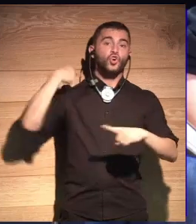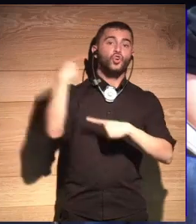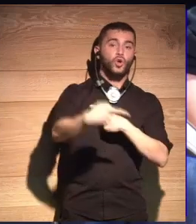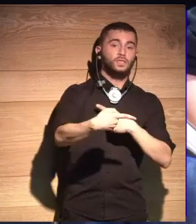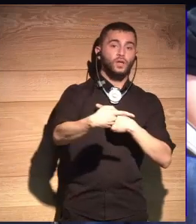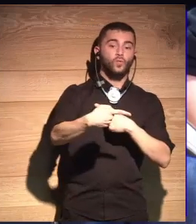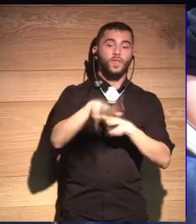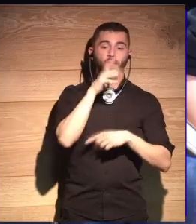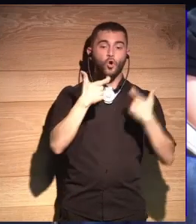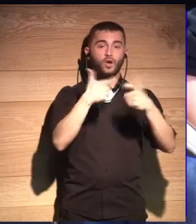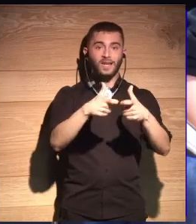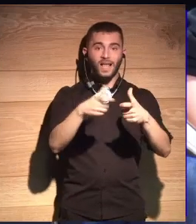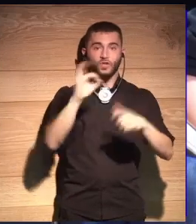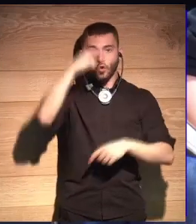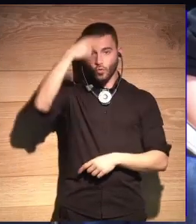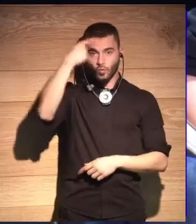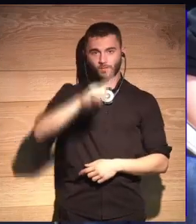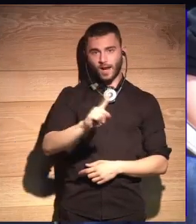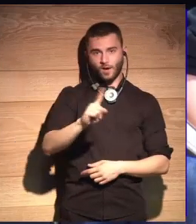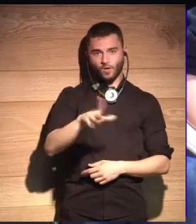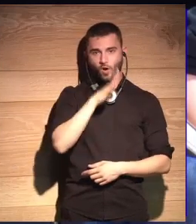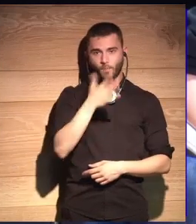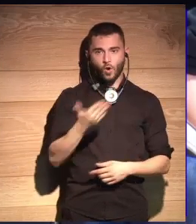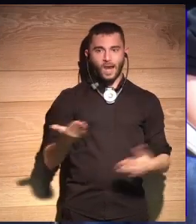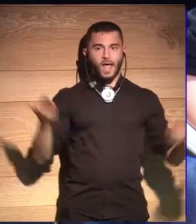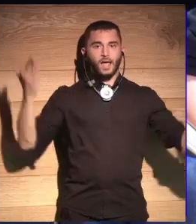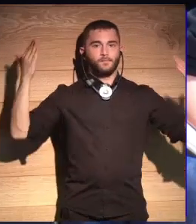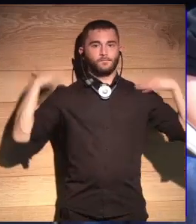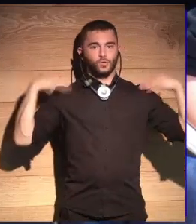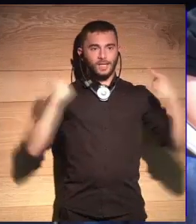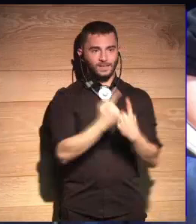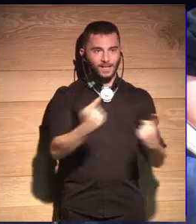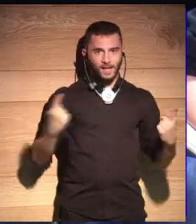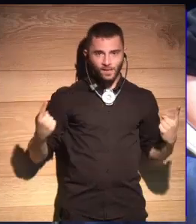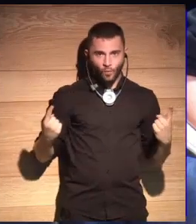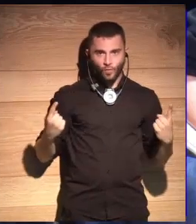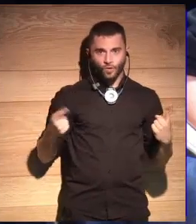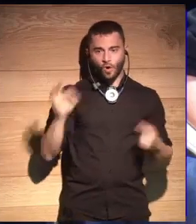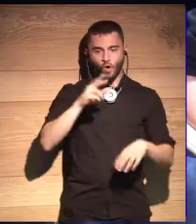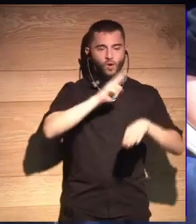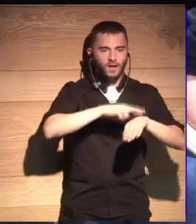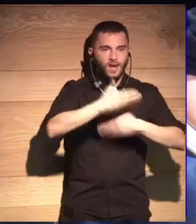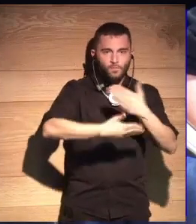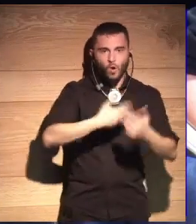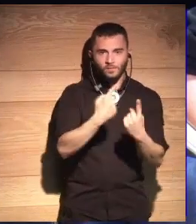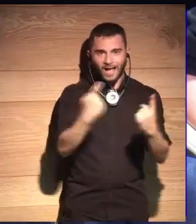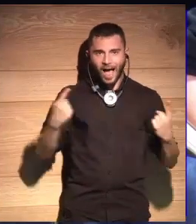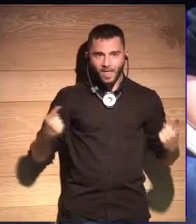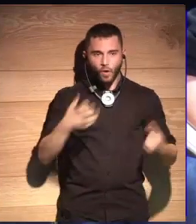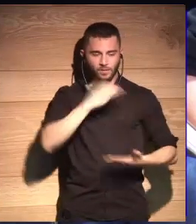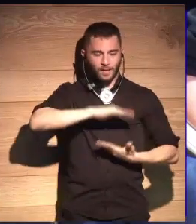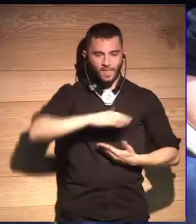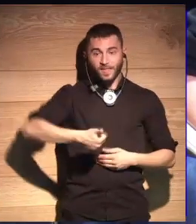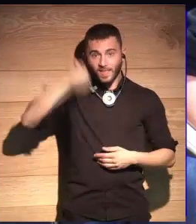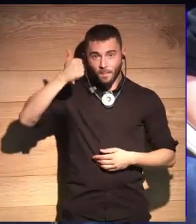and of meritocracy. And therefore, that those who rise to the top have done so through their efforts, and those at the bottom are probably lazy and this sort of thing.